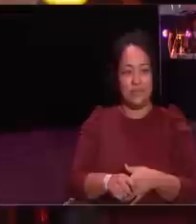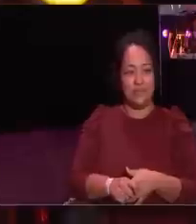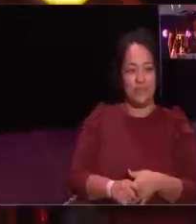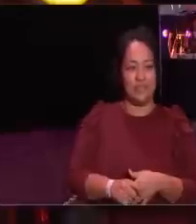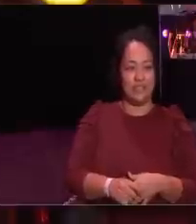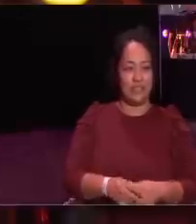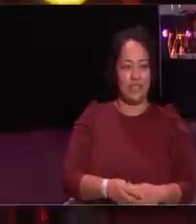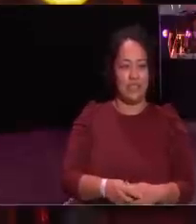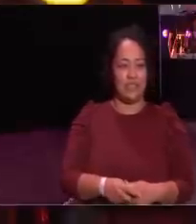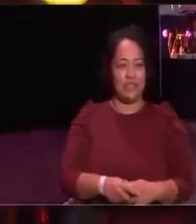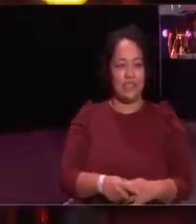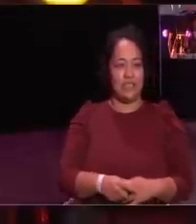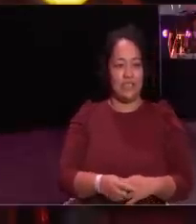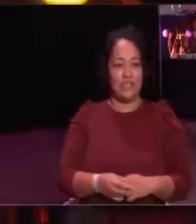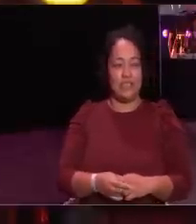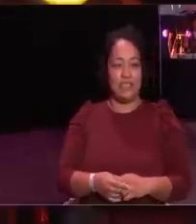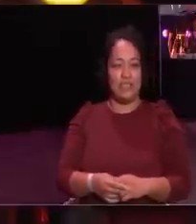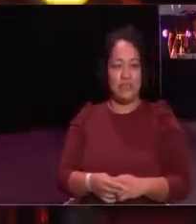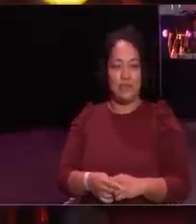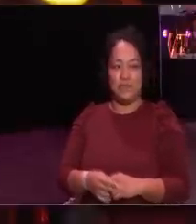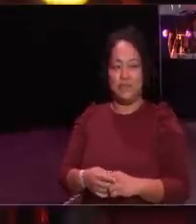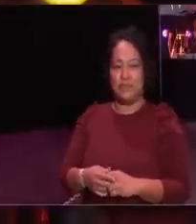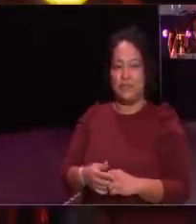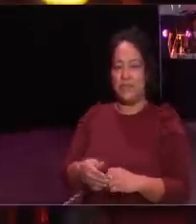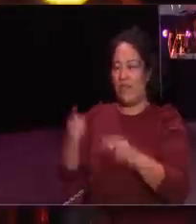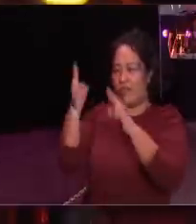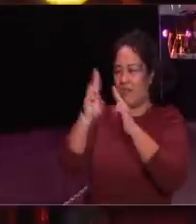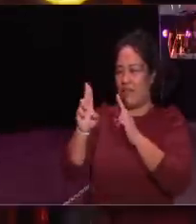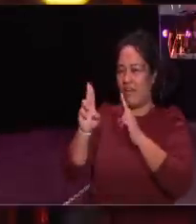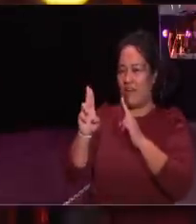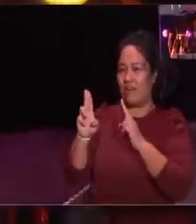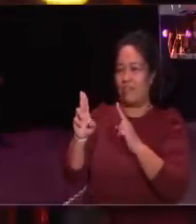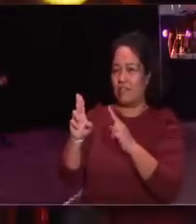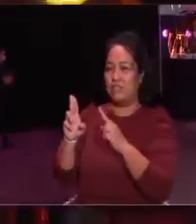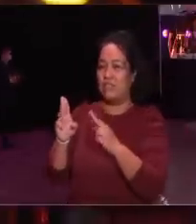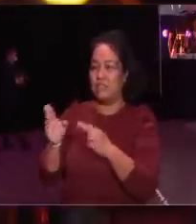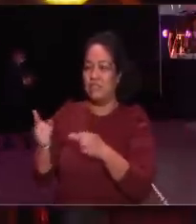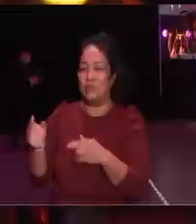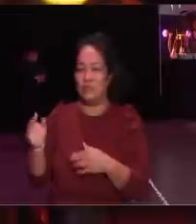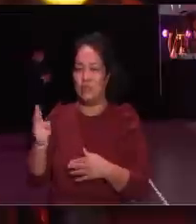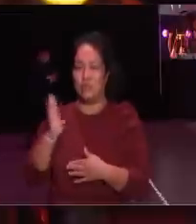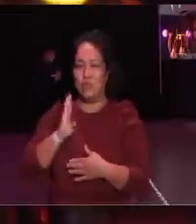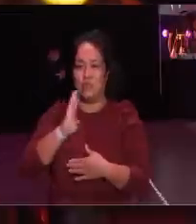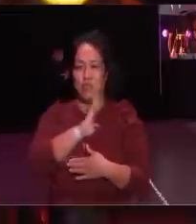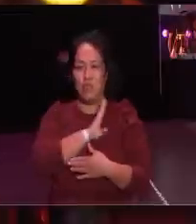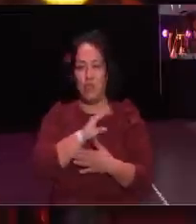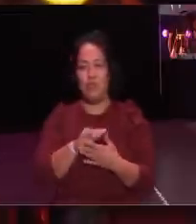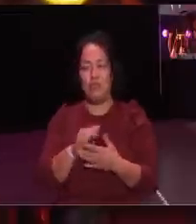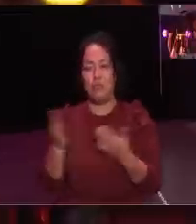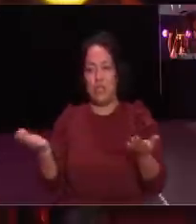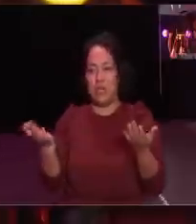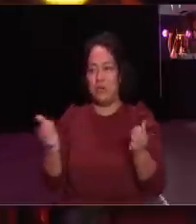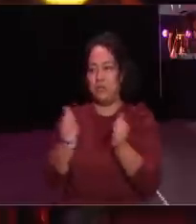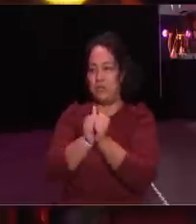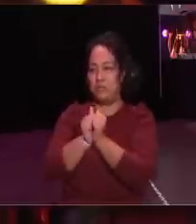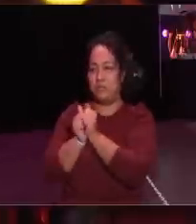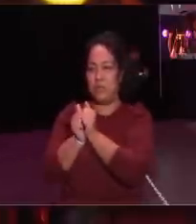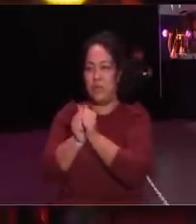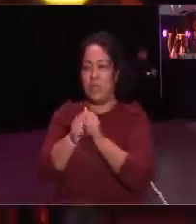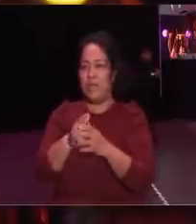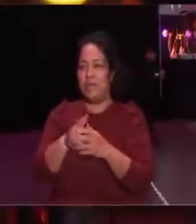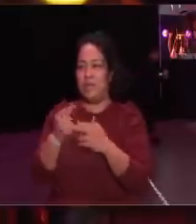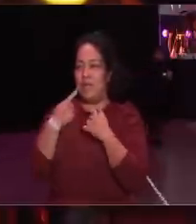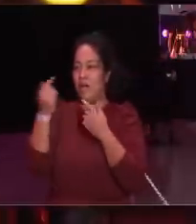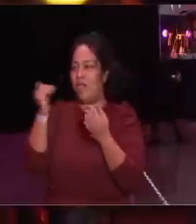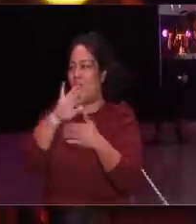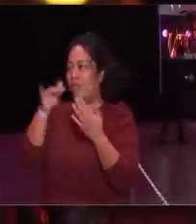Quiero honrar a la mesa directiva que está aquí conmigo. I want to honor the general board that is here with me. Y quiero decirle a toda la iglesia. And I want to tell